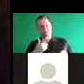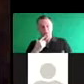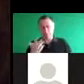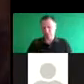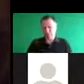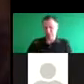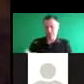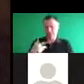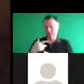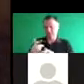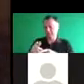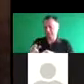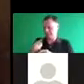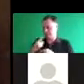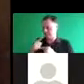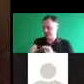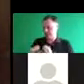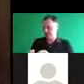until she